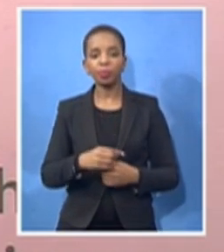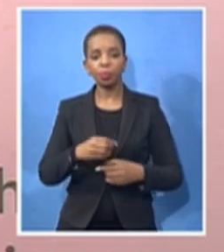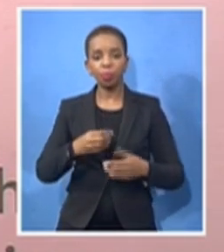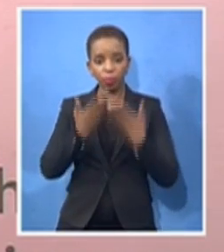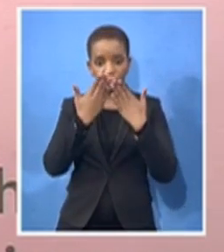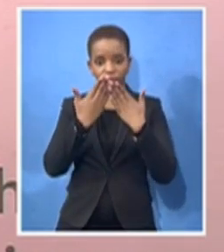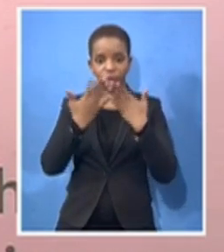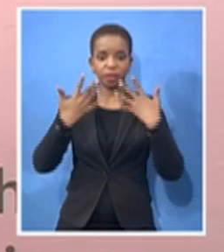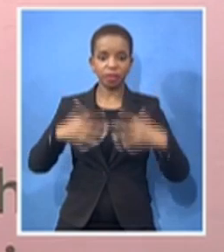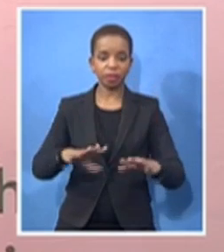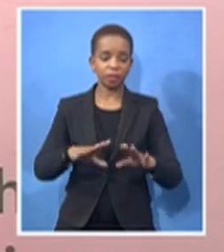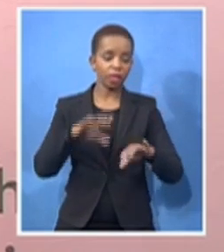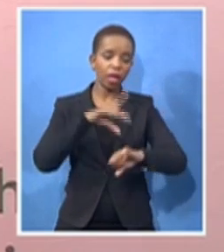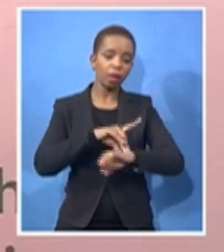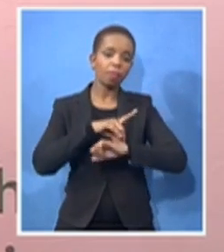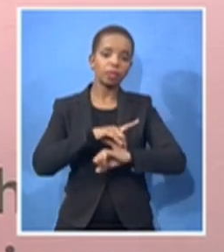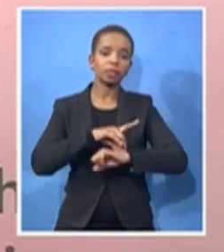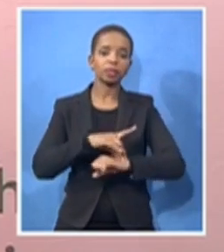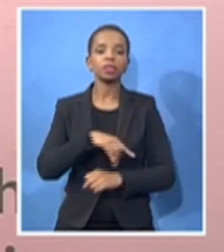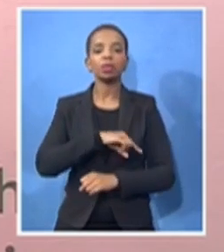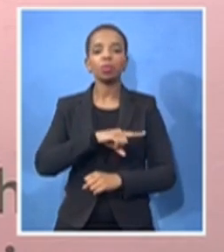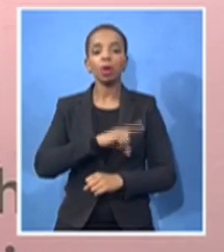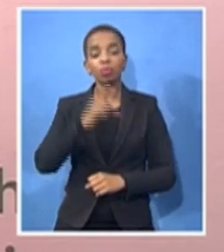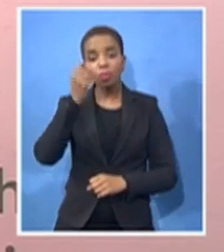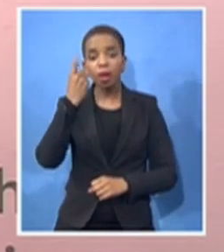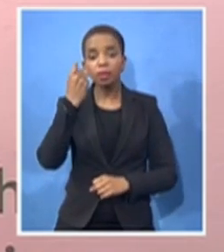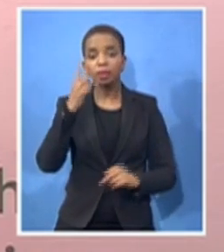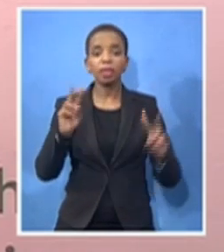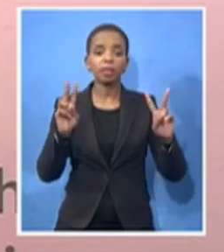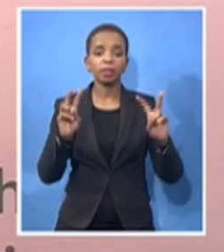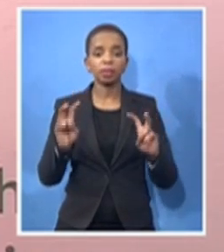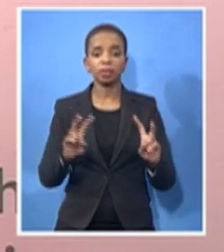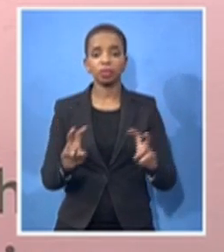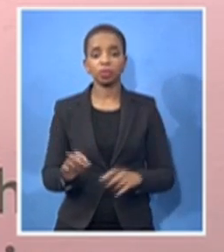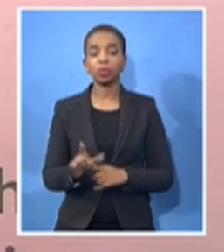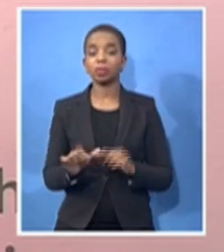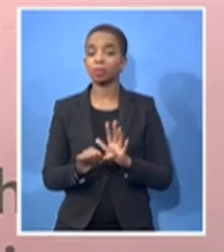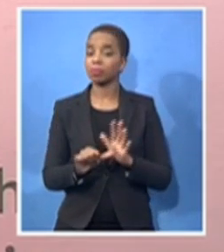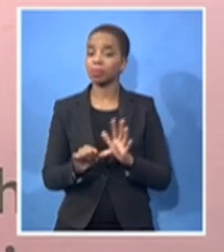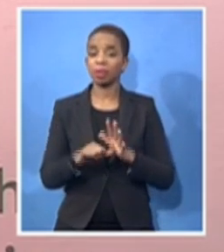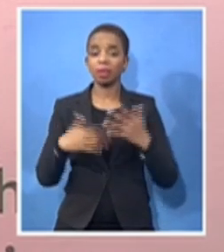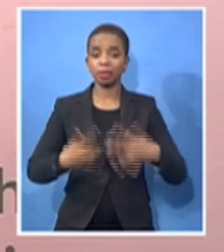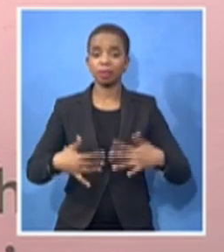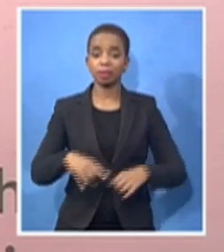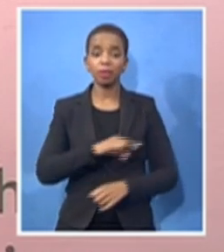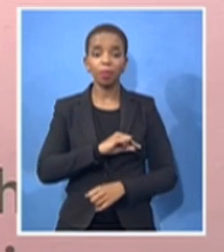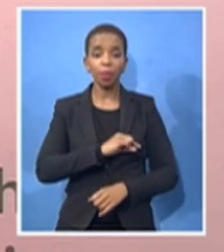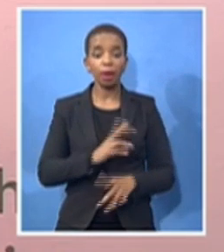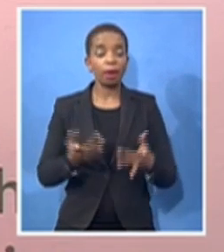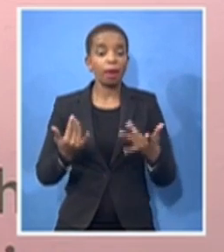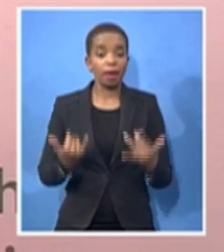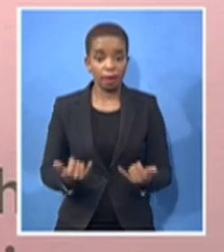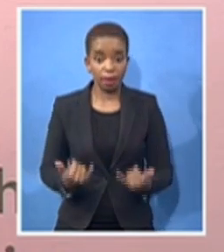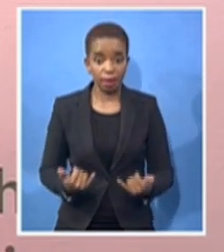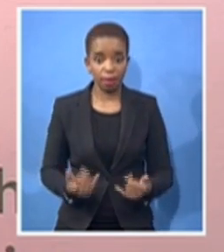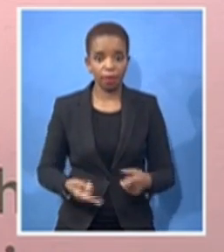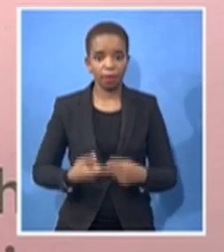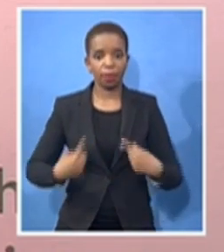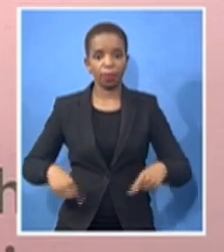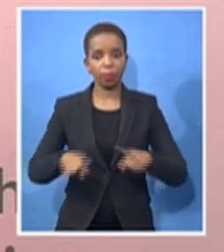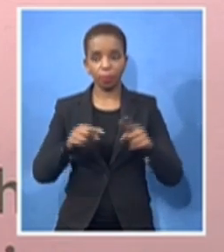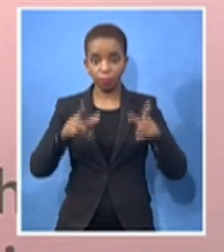issues is a very, very important issue, because at this point now, we want to hear the mayor, we want to hear the